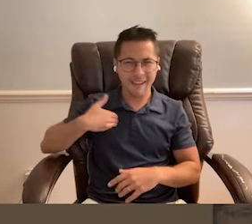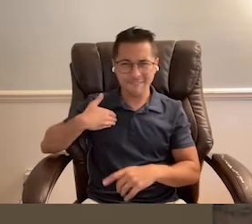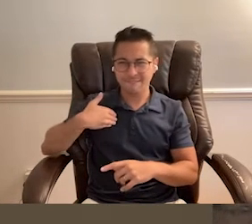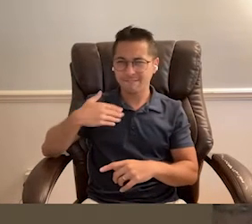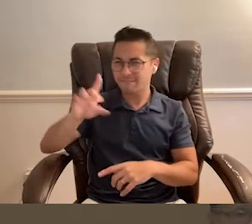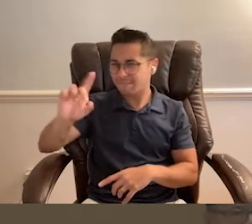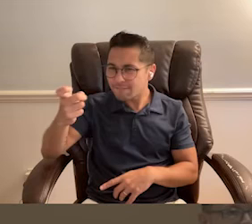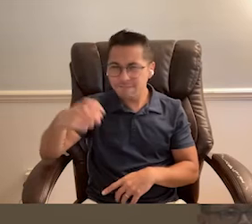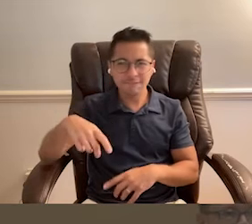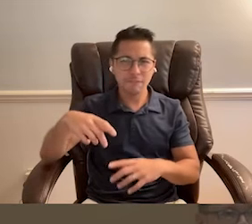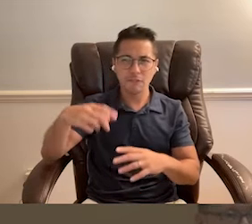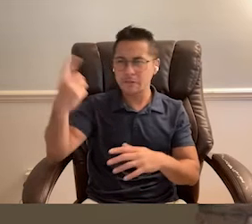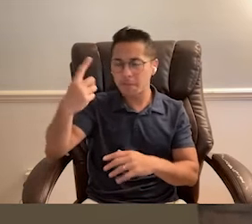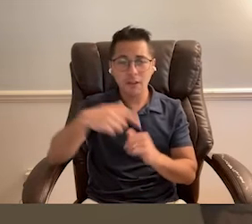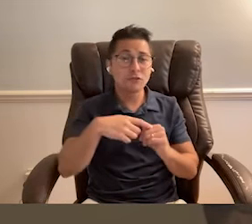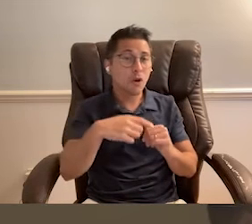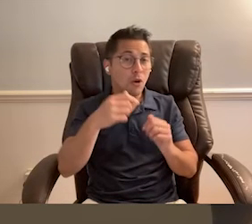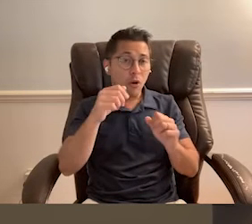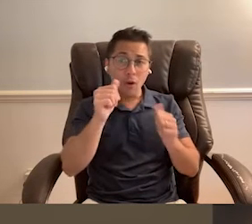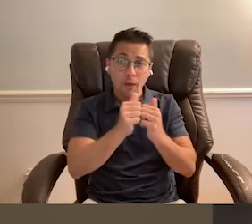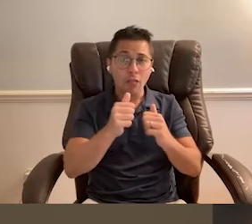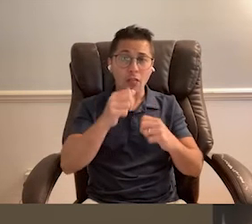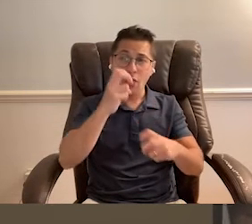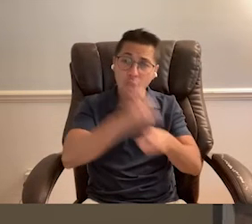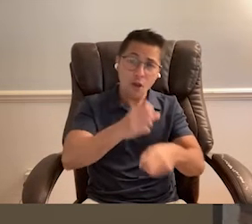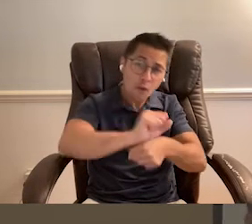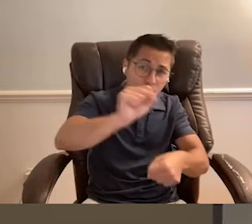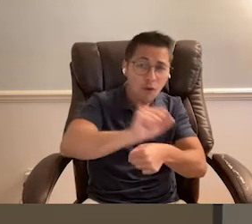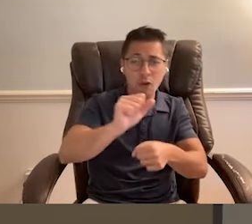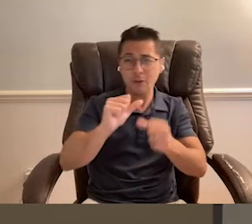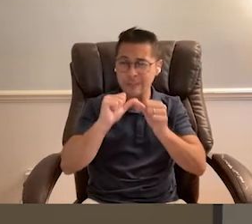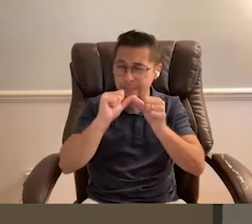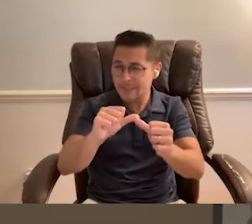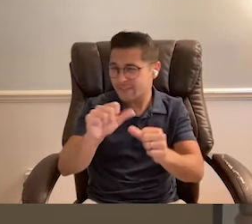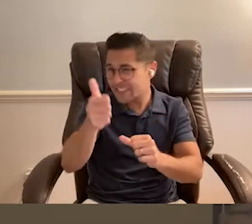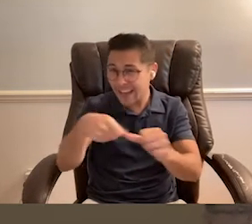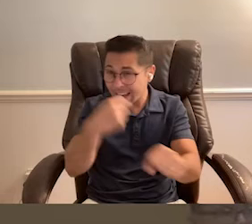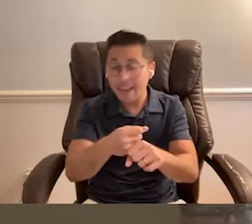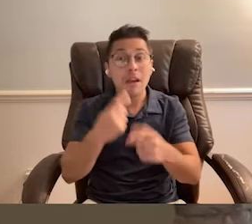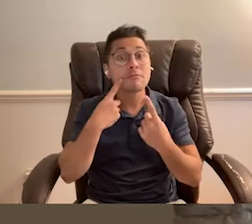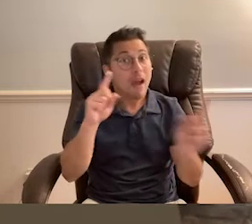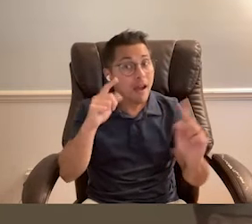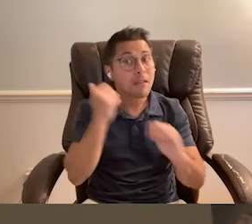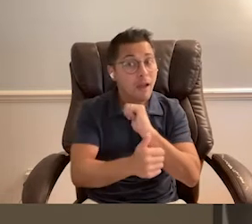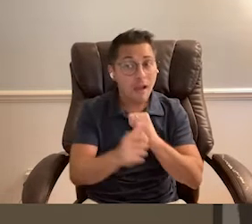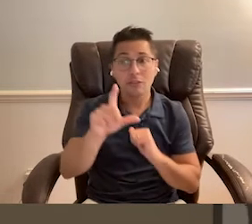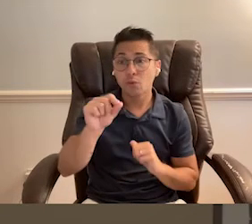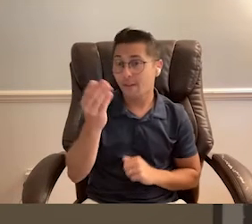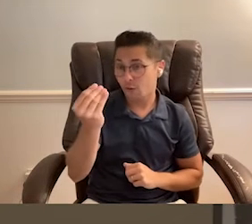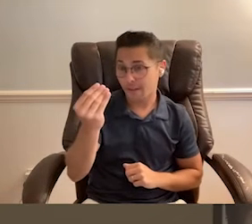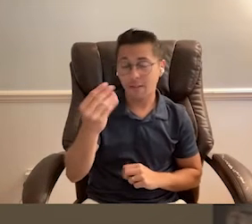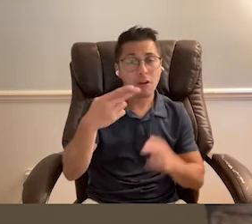hard advocacy and efforts, and after 10 years of pushing it, it finally passed in 2014 called the ABLE